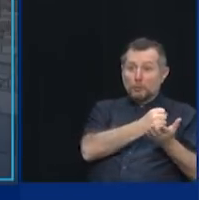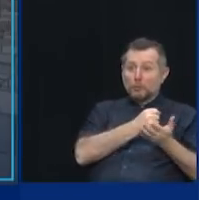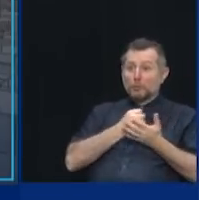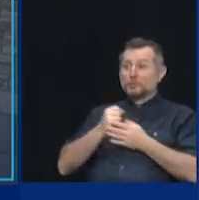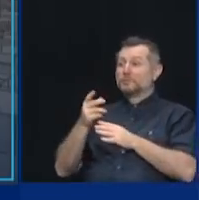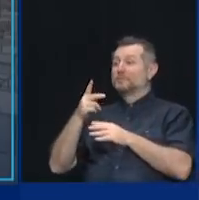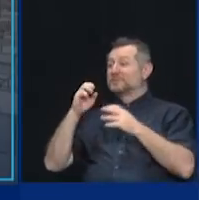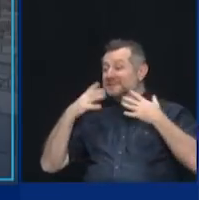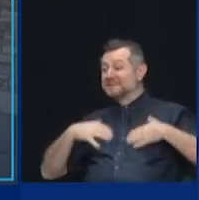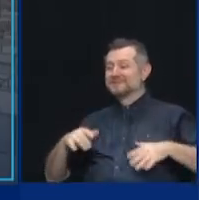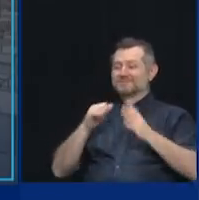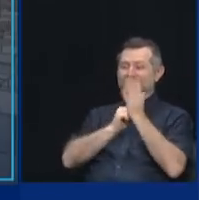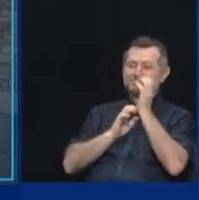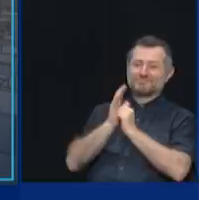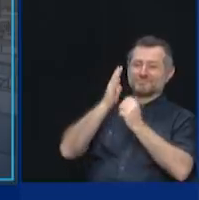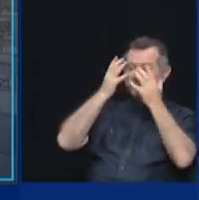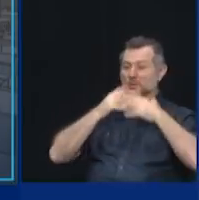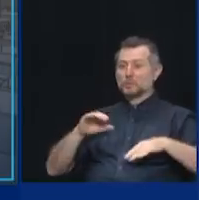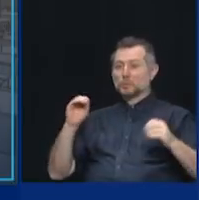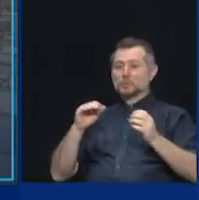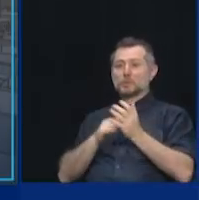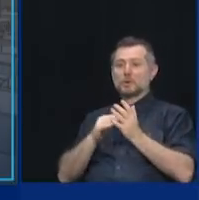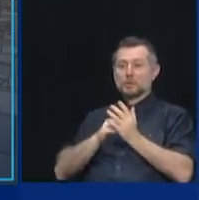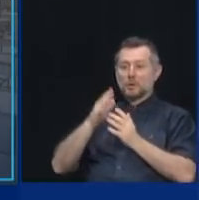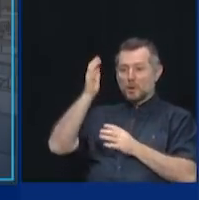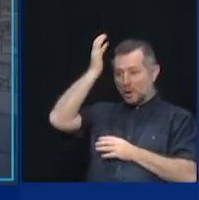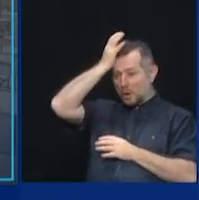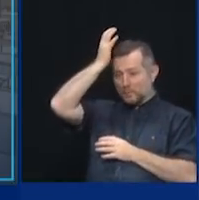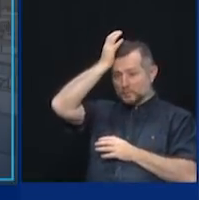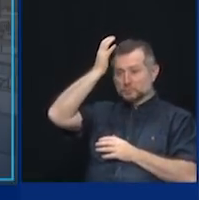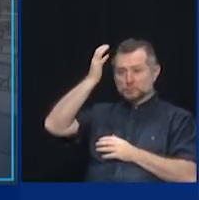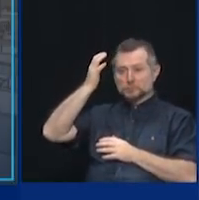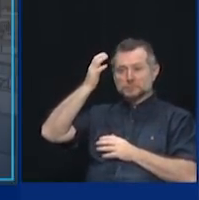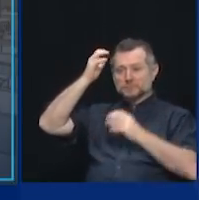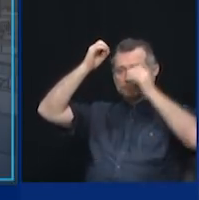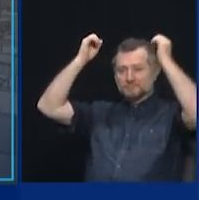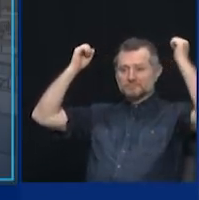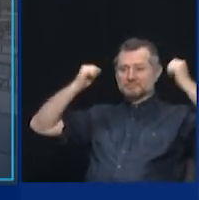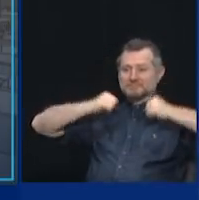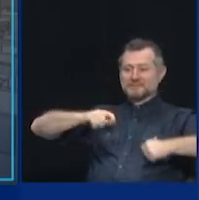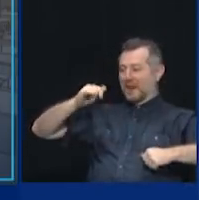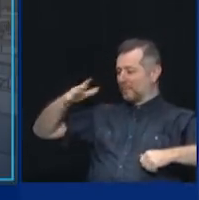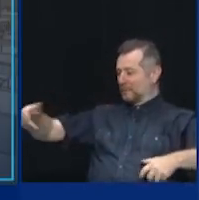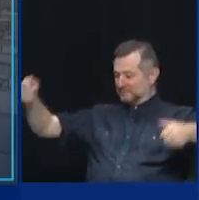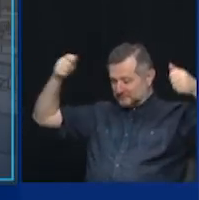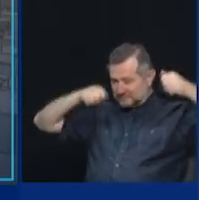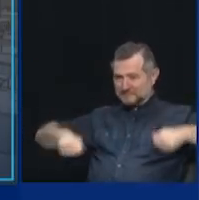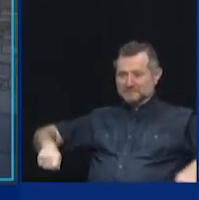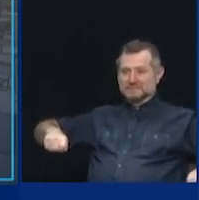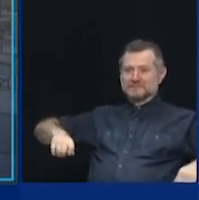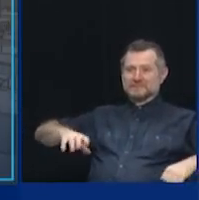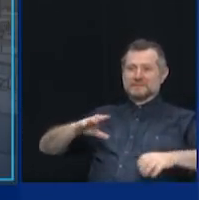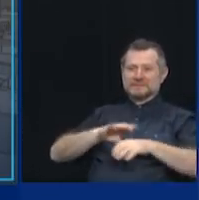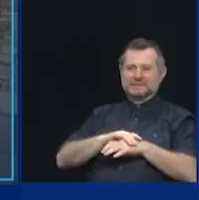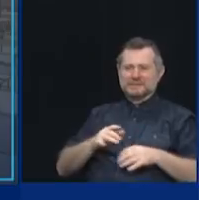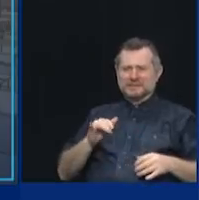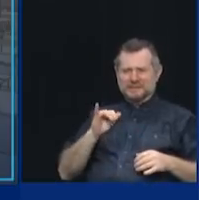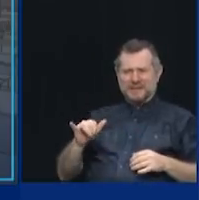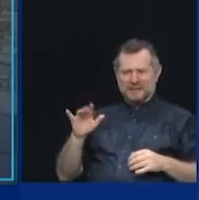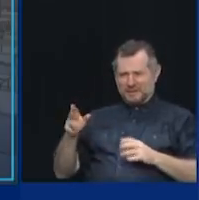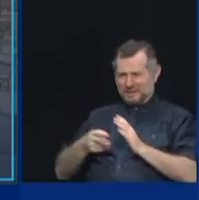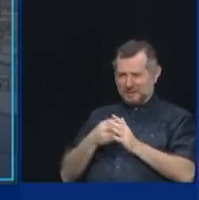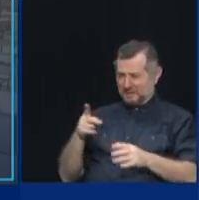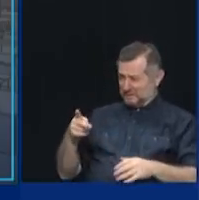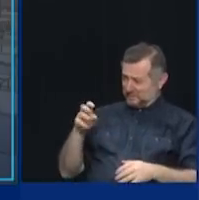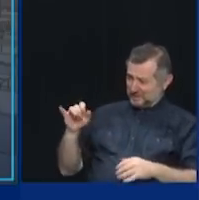work with garbage bags over them. Garbage bags as PPE. How could